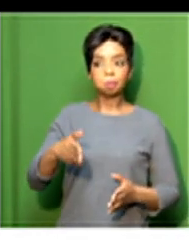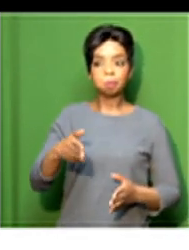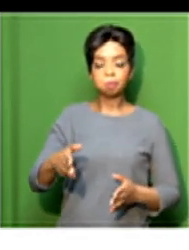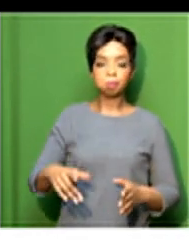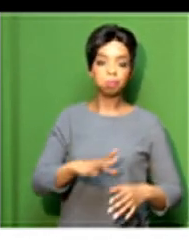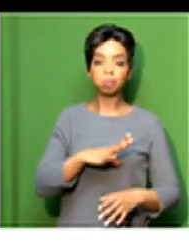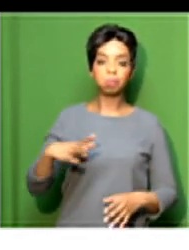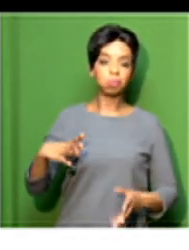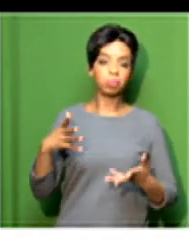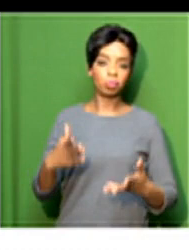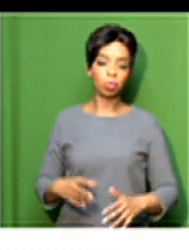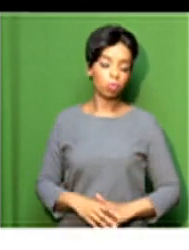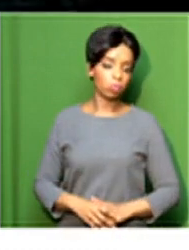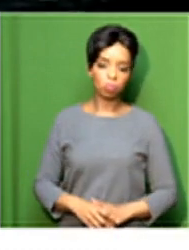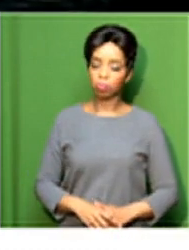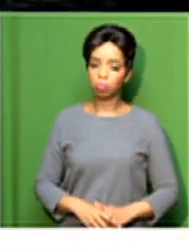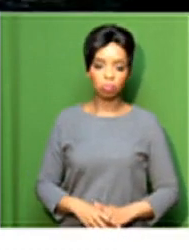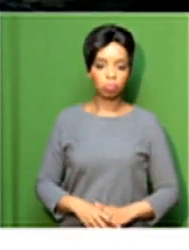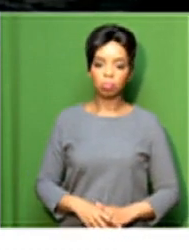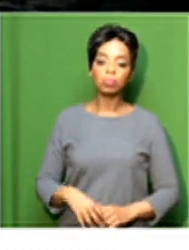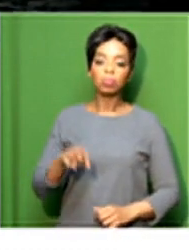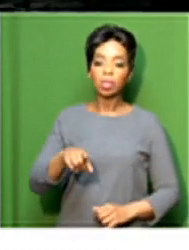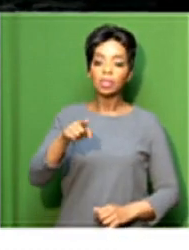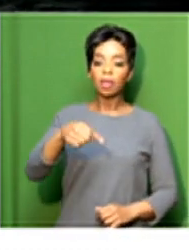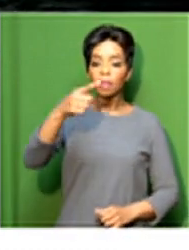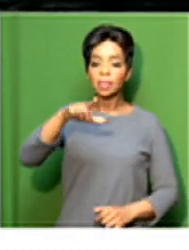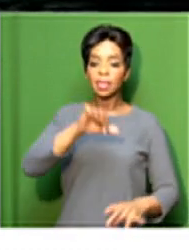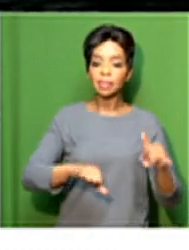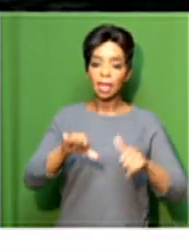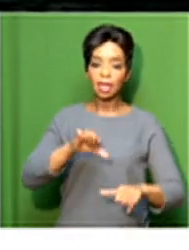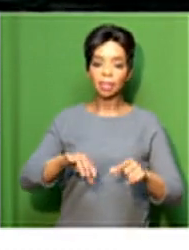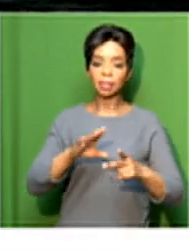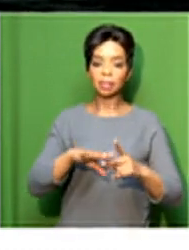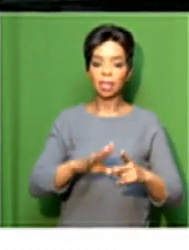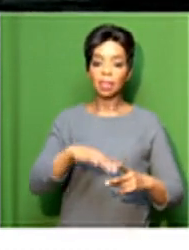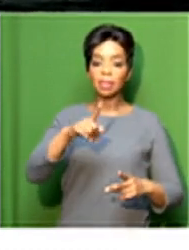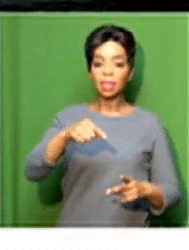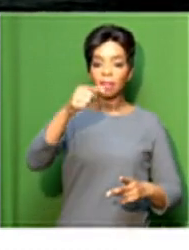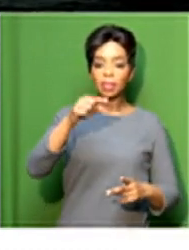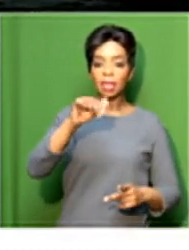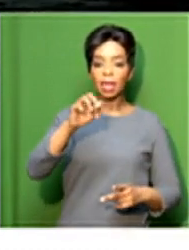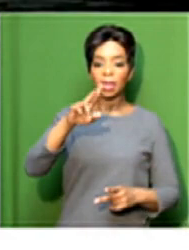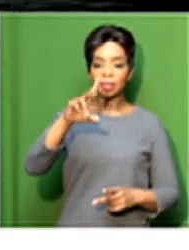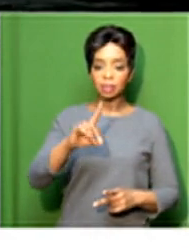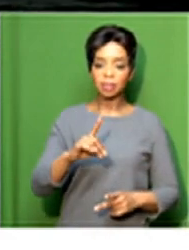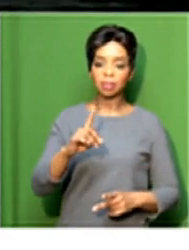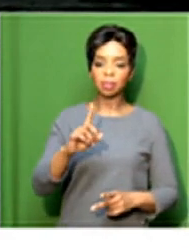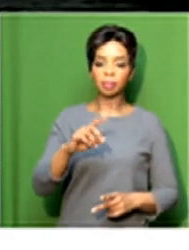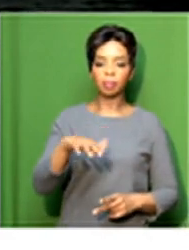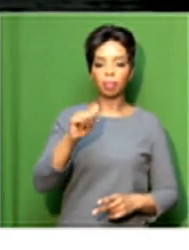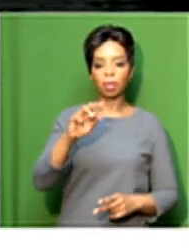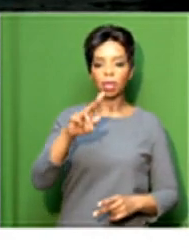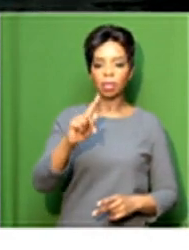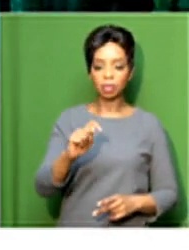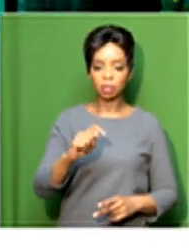on this coastline that the first science and the first art, well, the first evidence of science and art was discovered